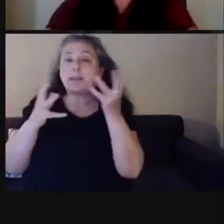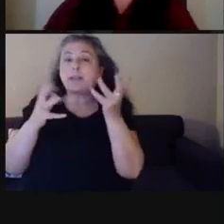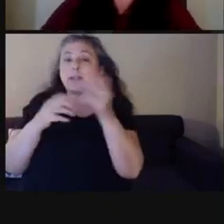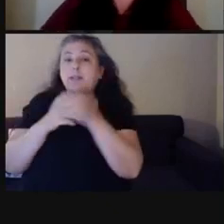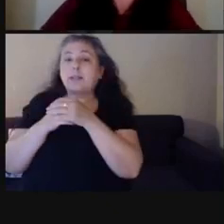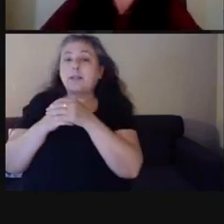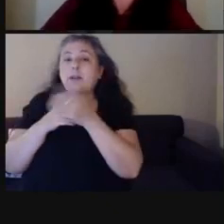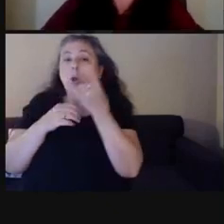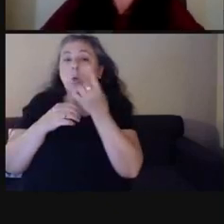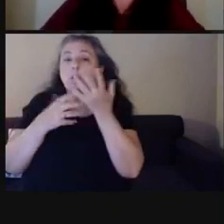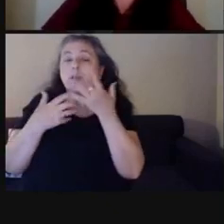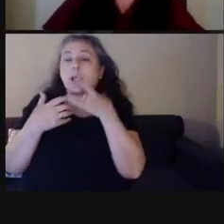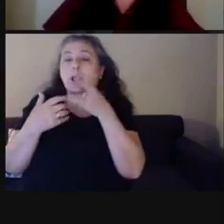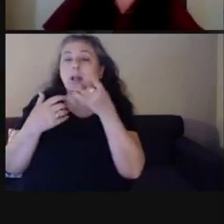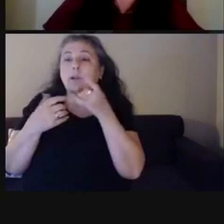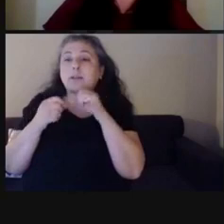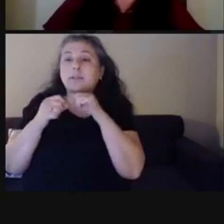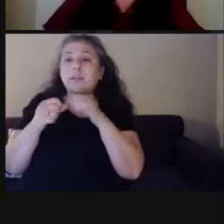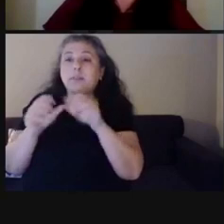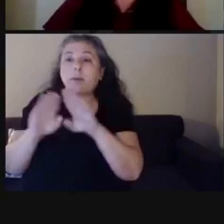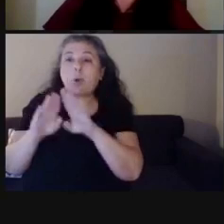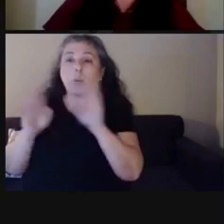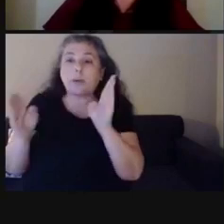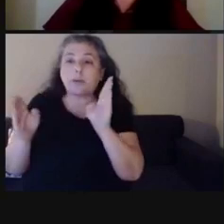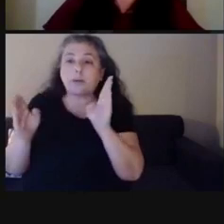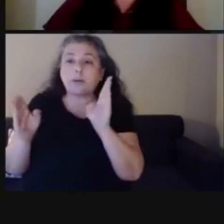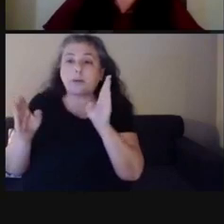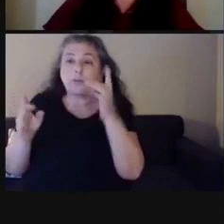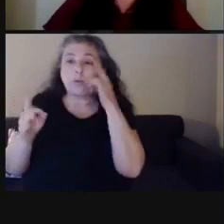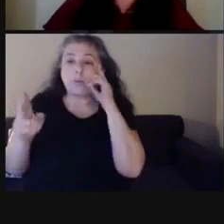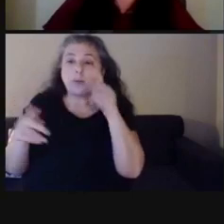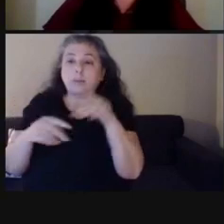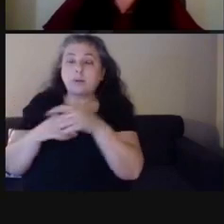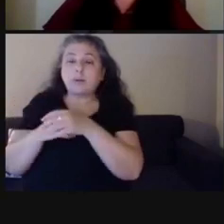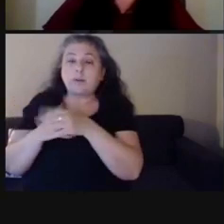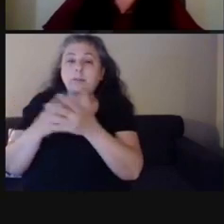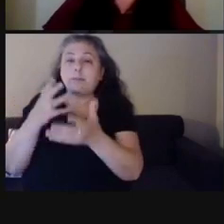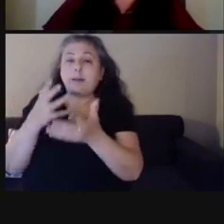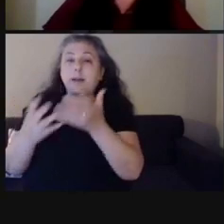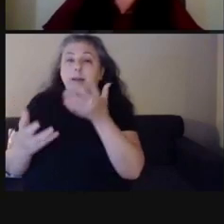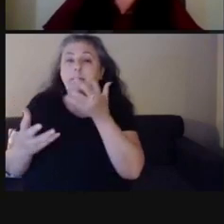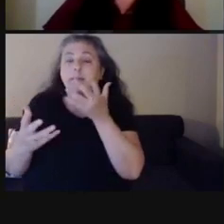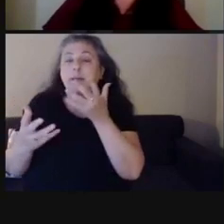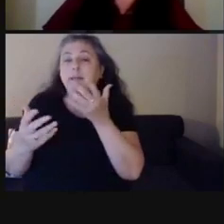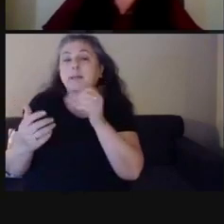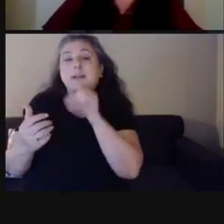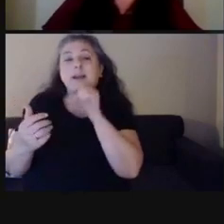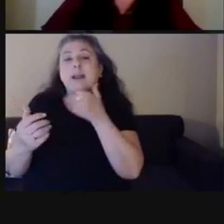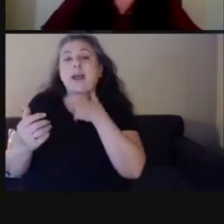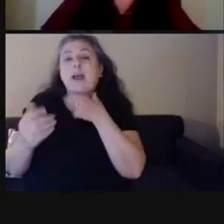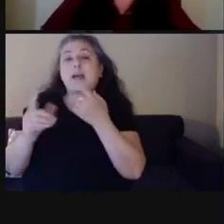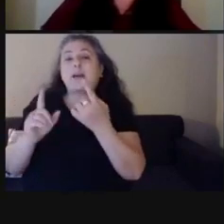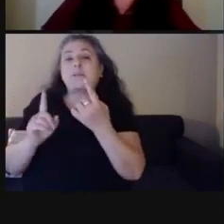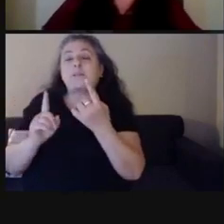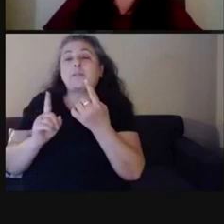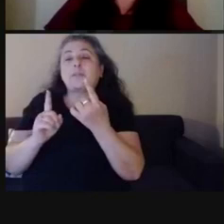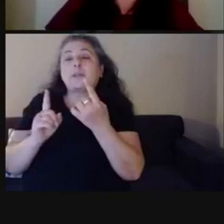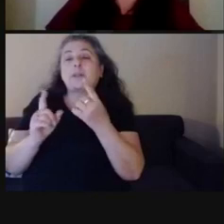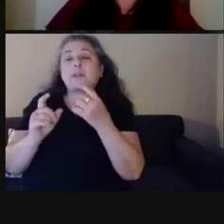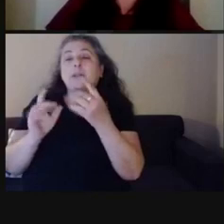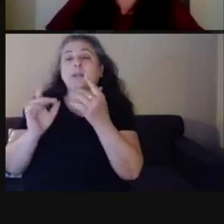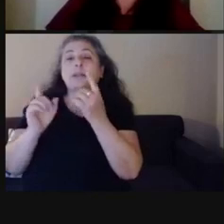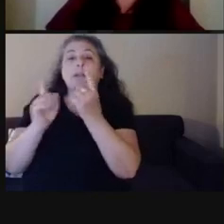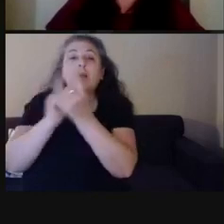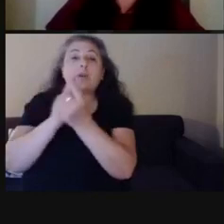I always like to keep it open for folks who may not have encountered or interacted with Native